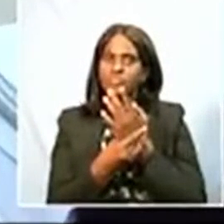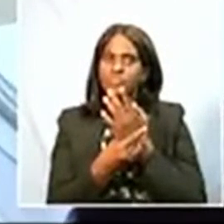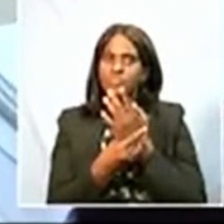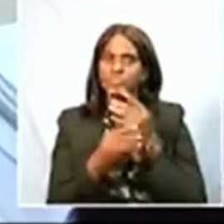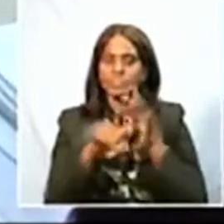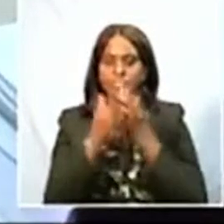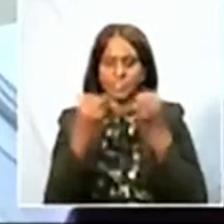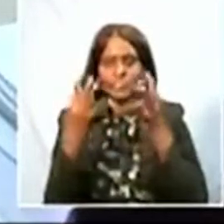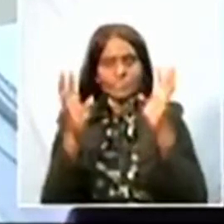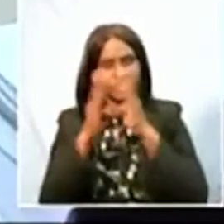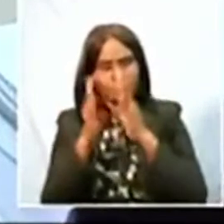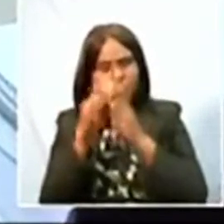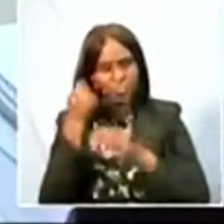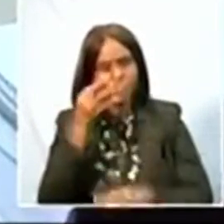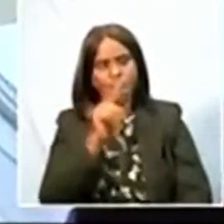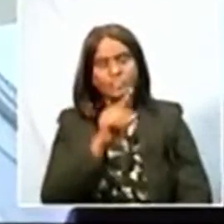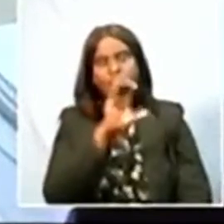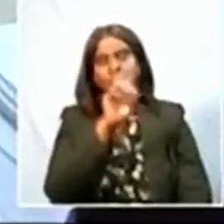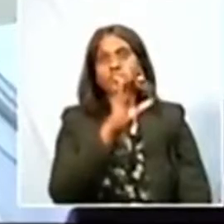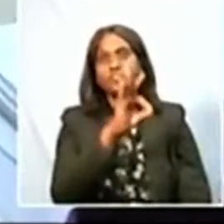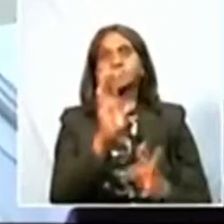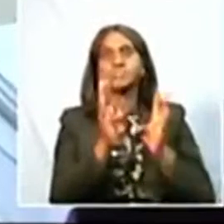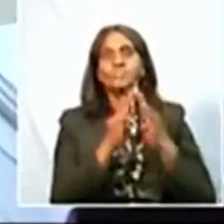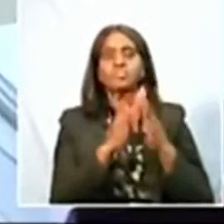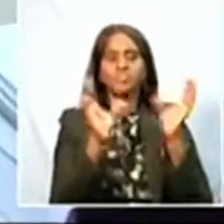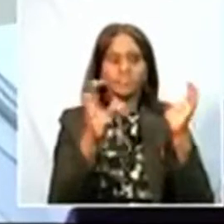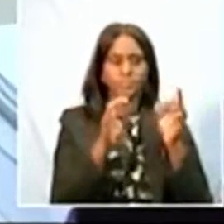How many meetings of the CDF committee?